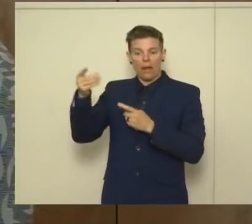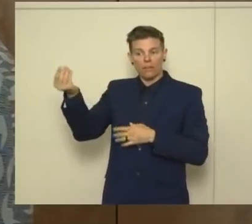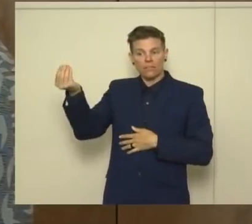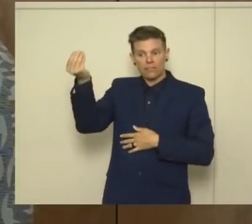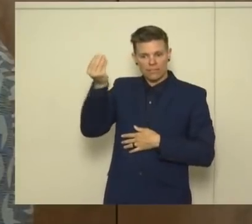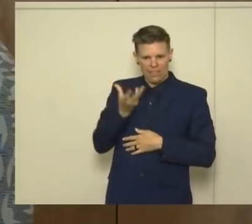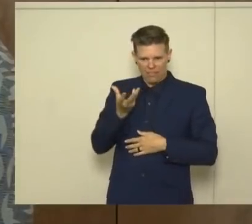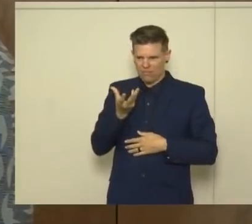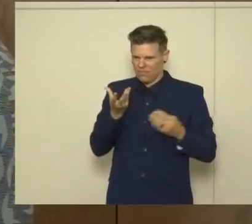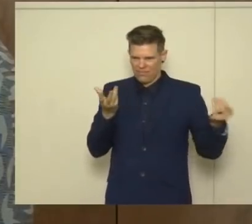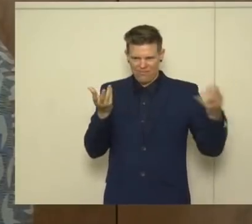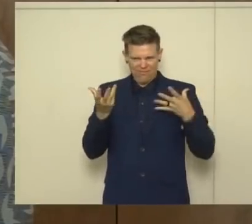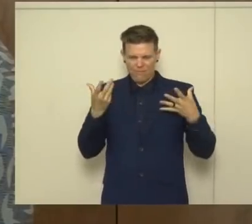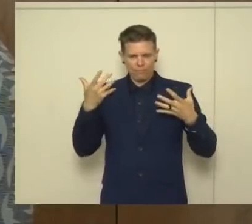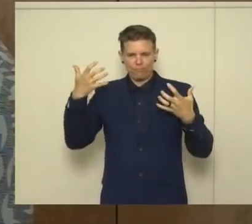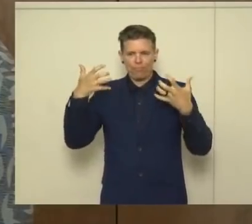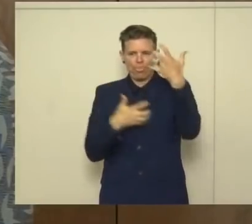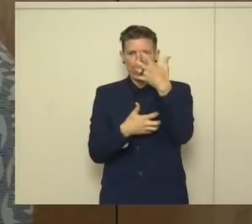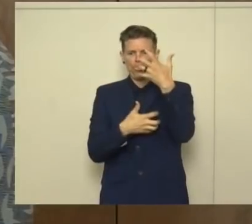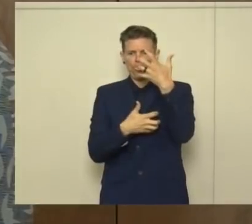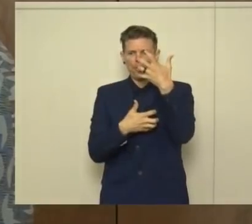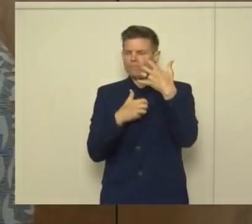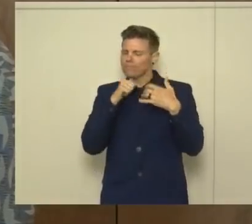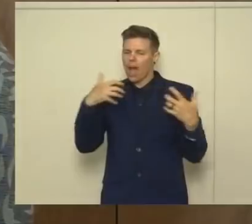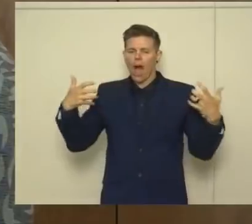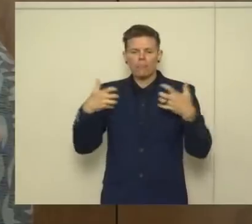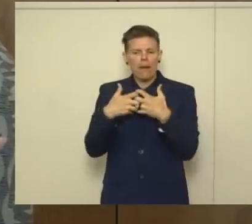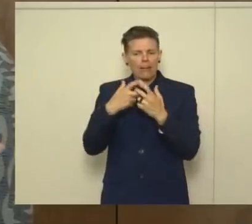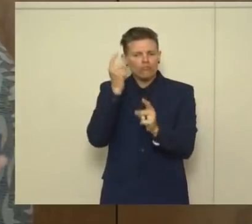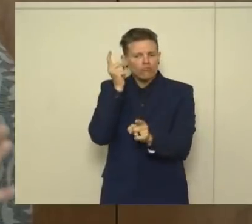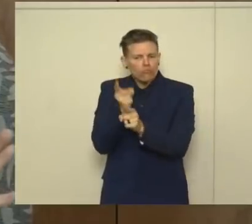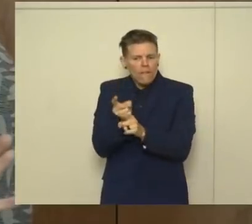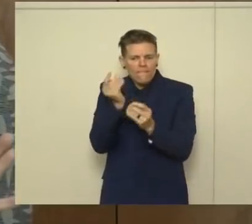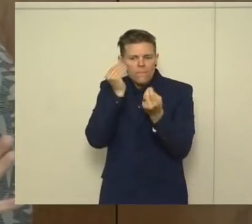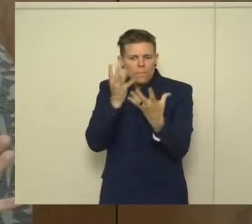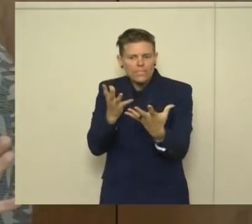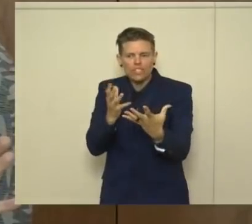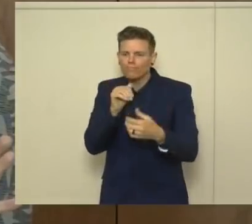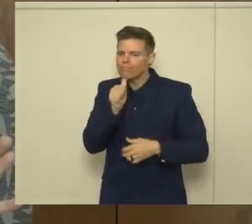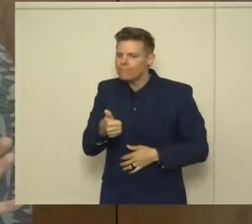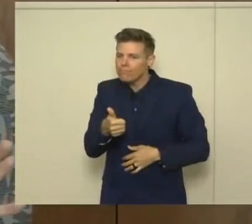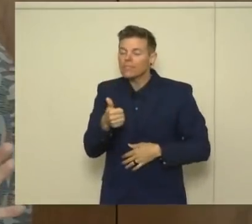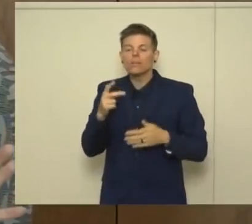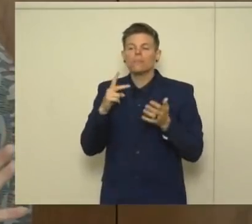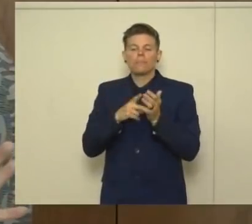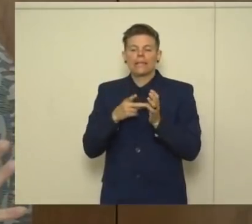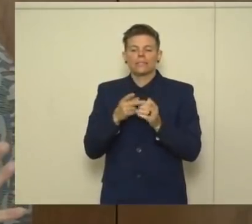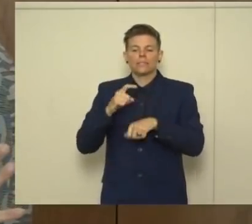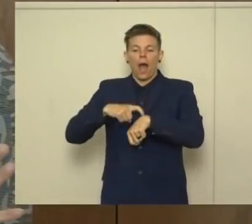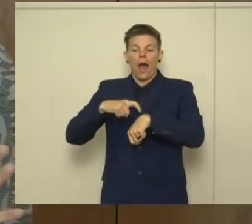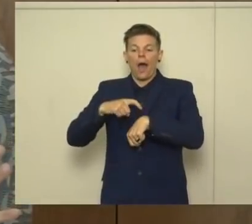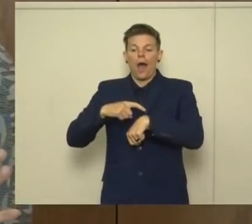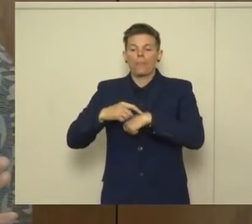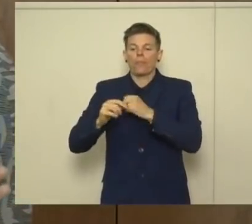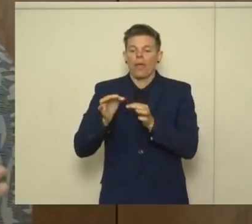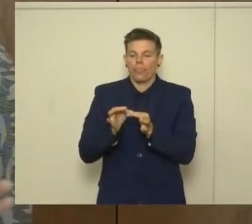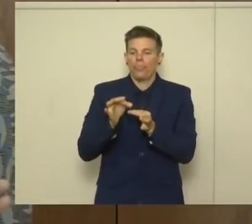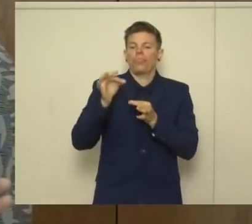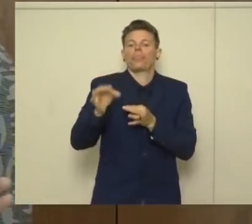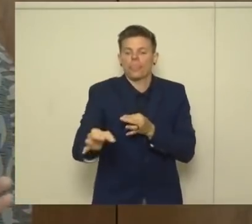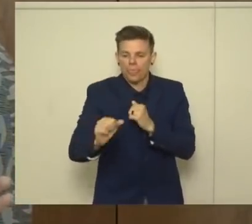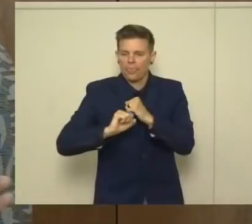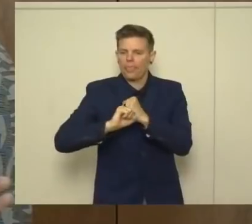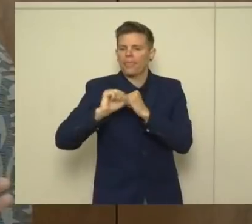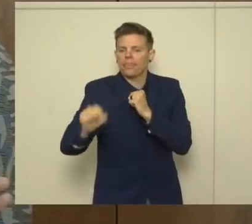database in the way that I need it to. That can cause a delay. 2, we use a different database initially to do all the